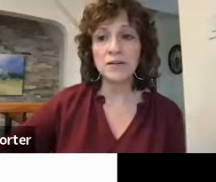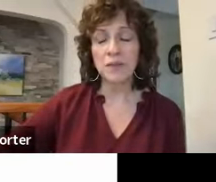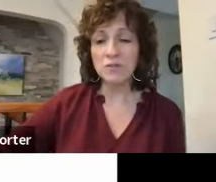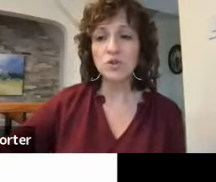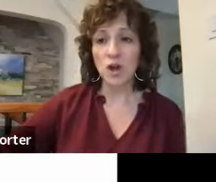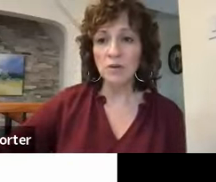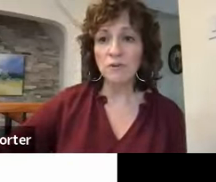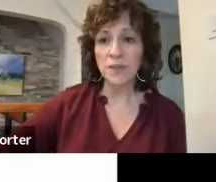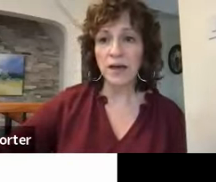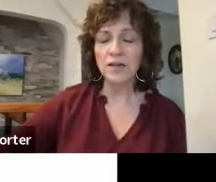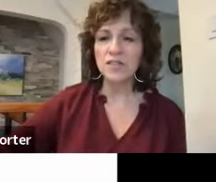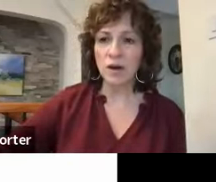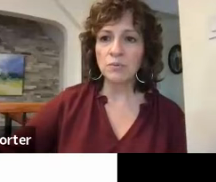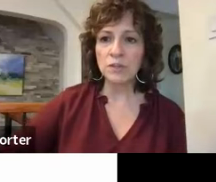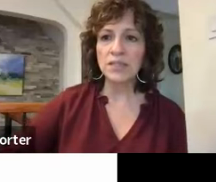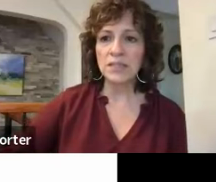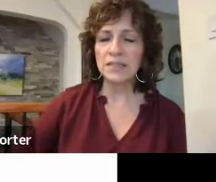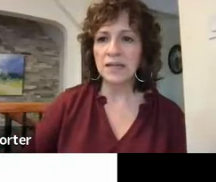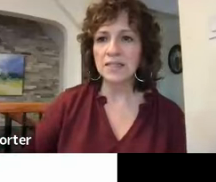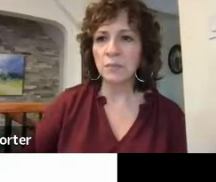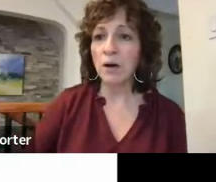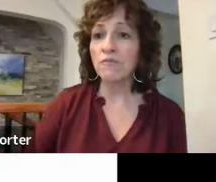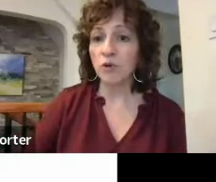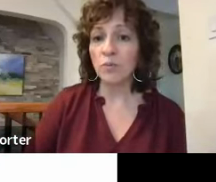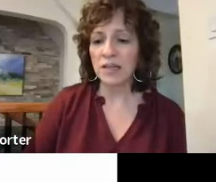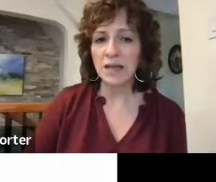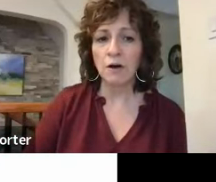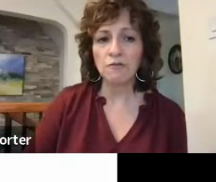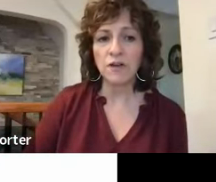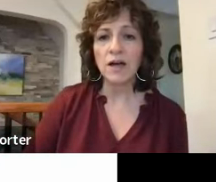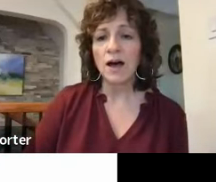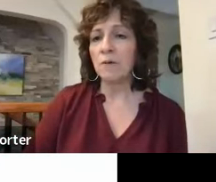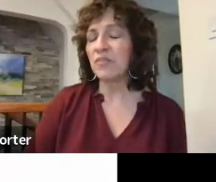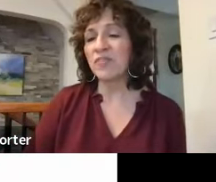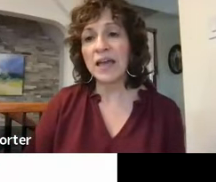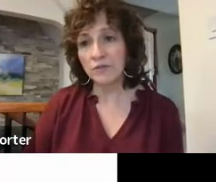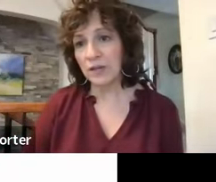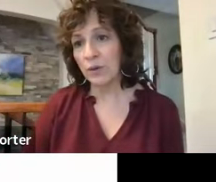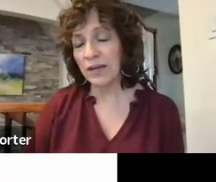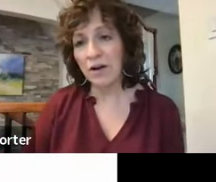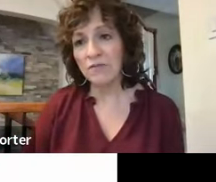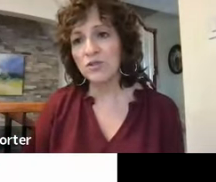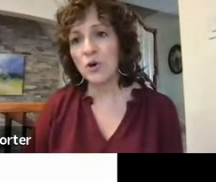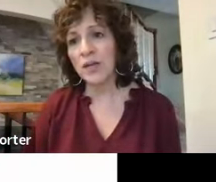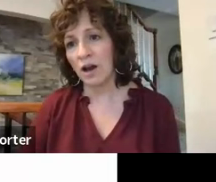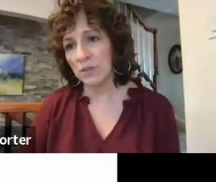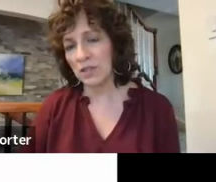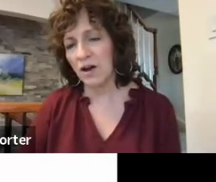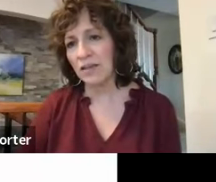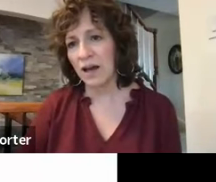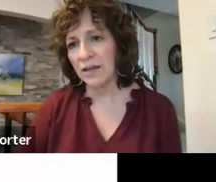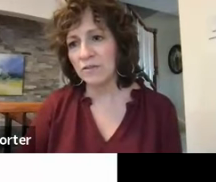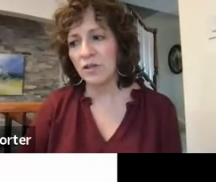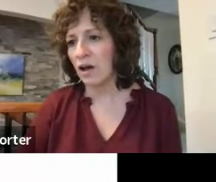I have some trauma from that. So I really needed to get some help for myself. Thankfully, we now have so many